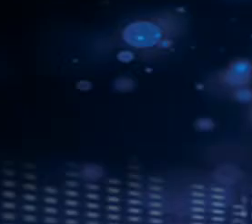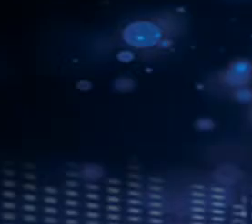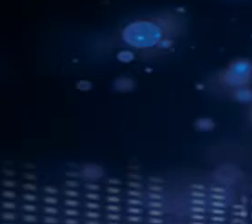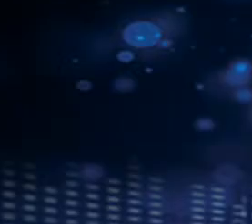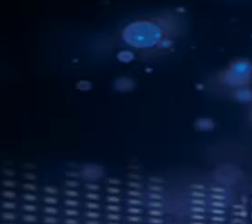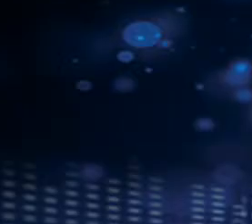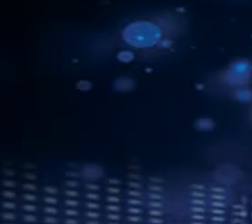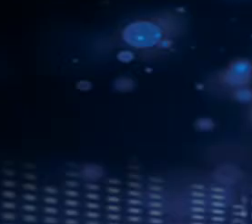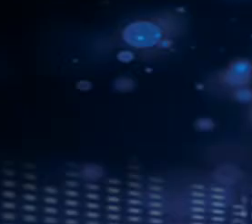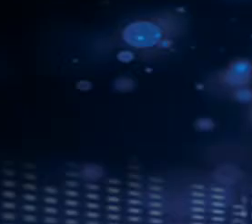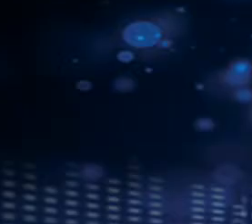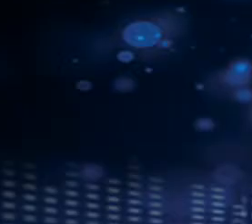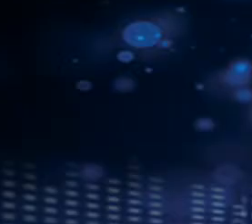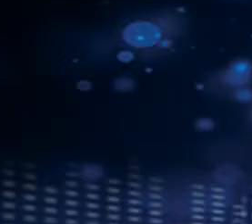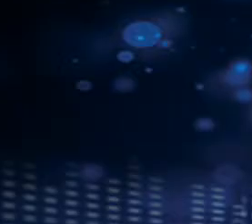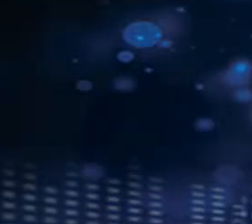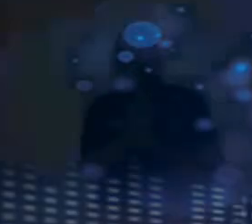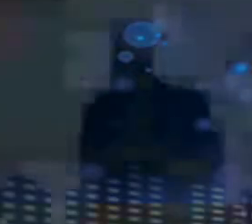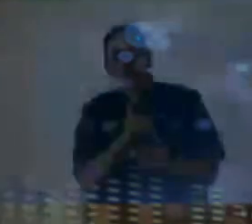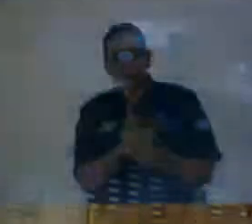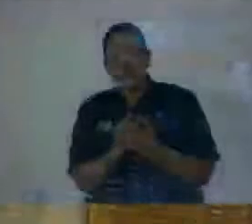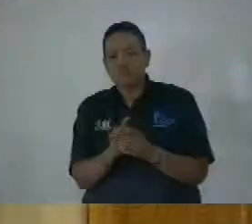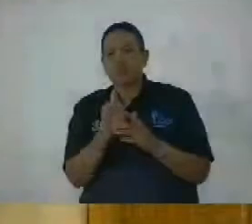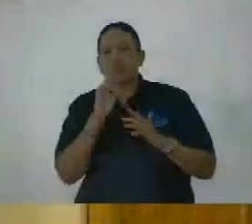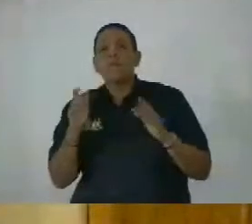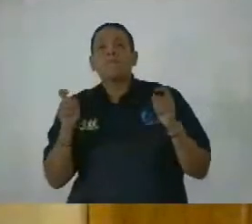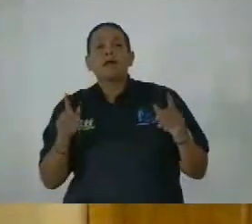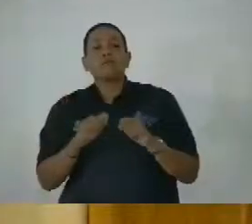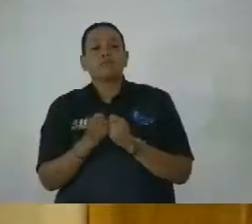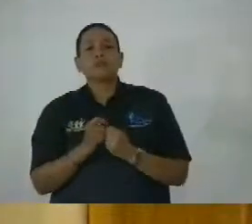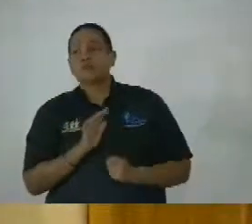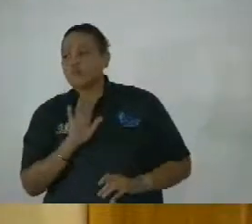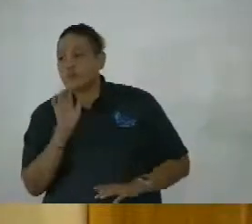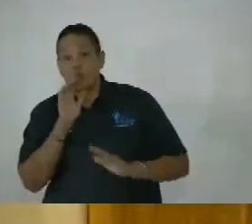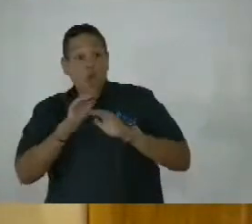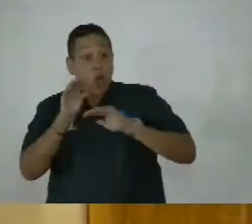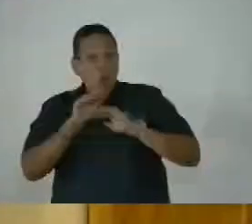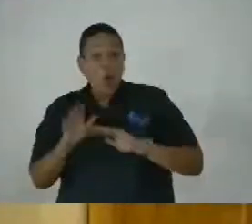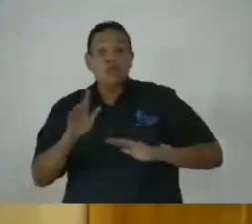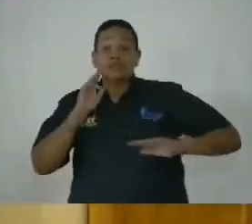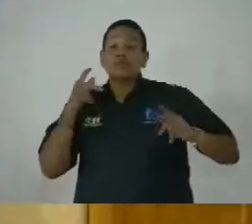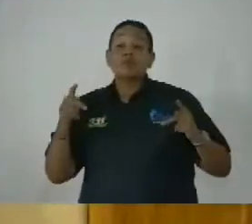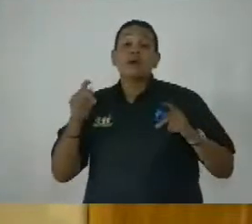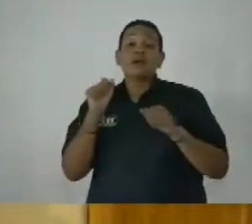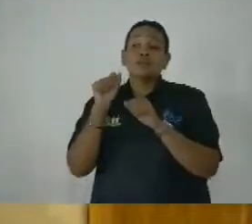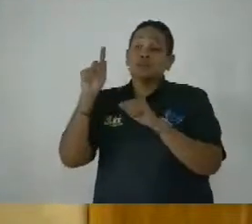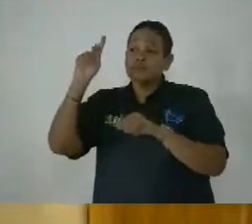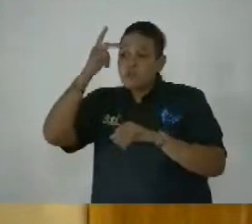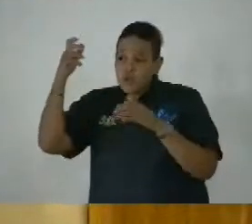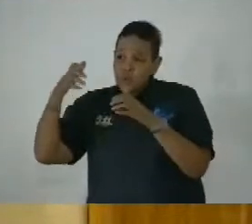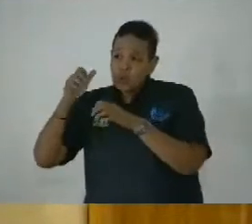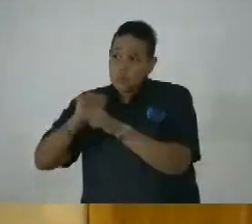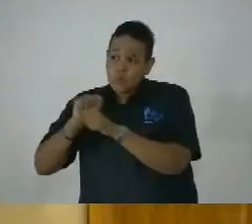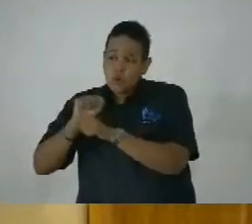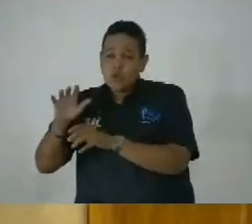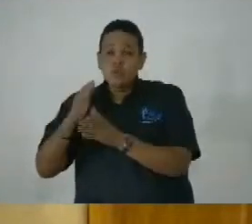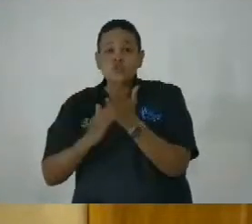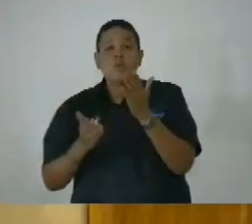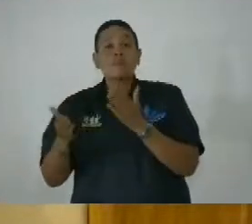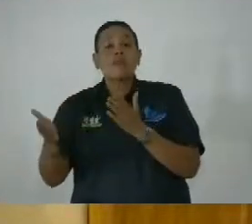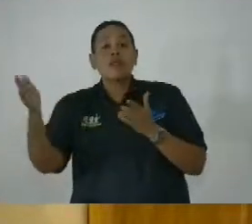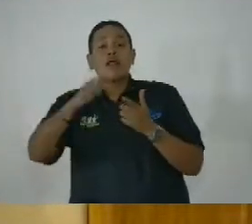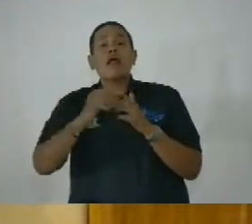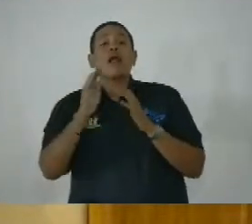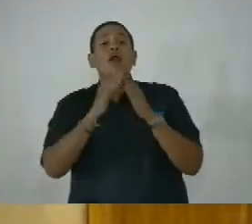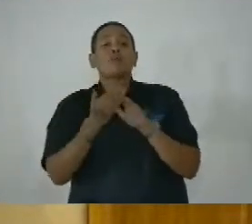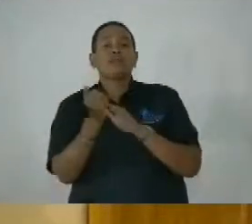to have worked alongside a dedicated management team, councillors, party workers, some are here, and community leadership of